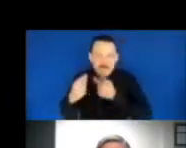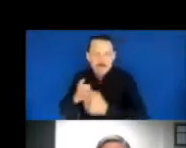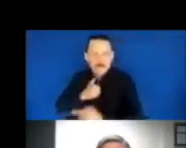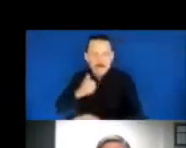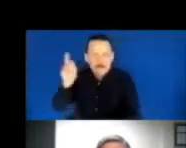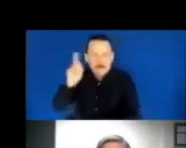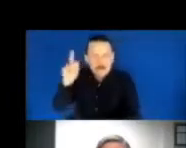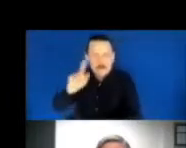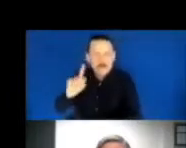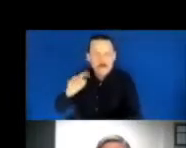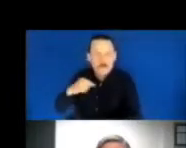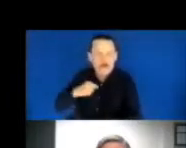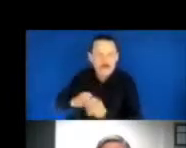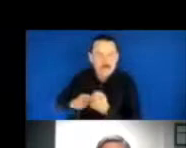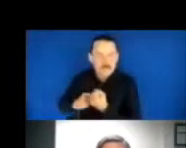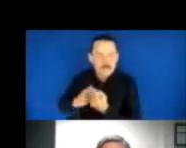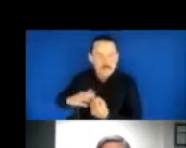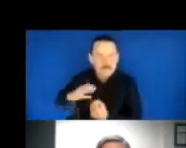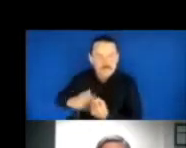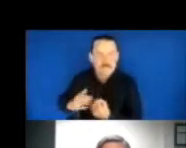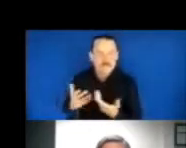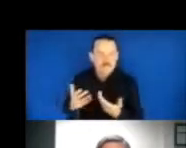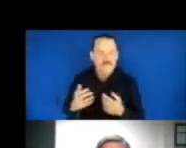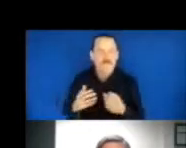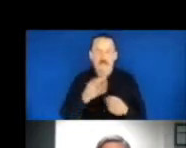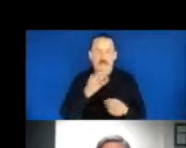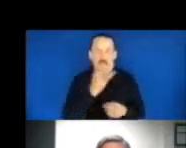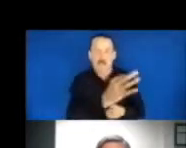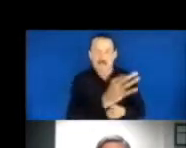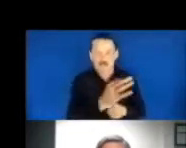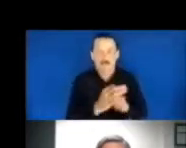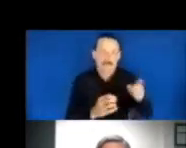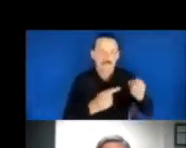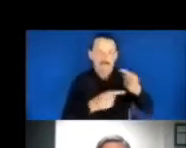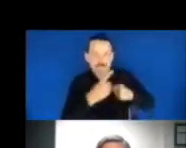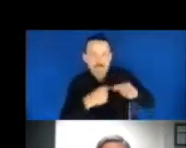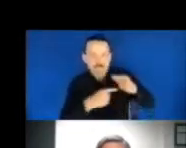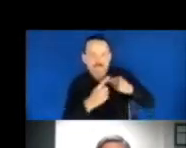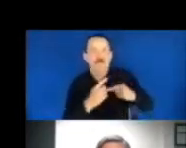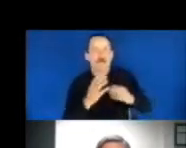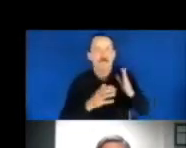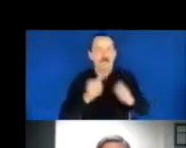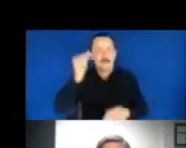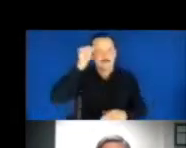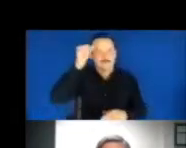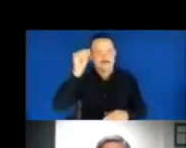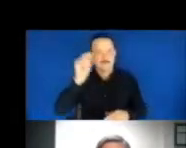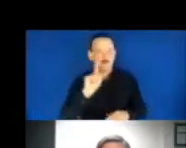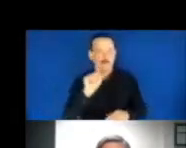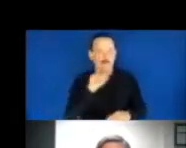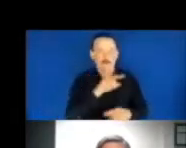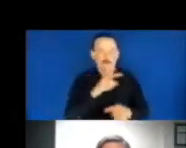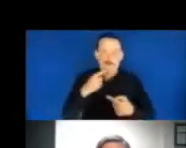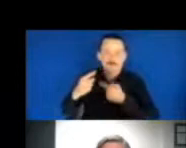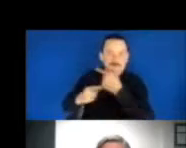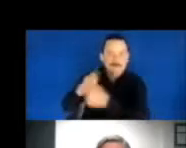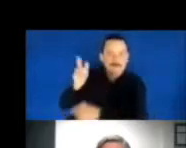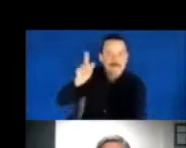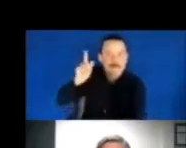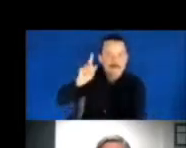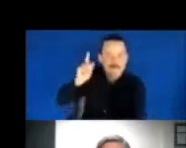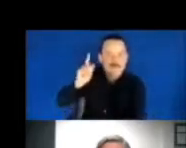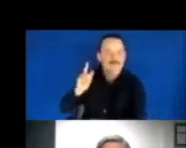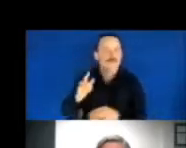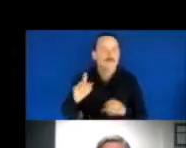resources as well that I've got there that will help you to understand when it's appropriate to disclose and